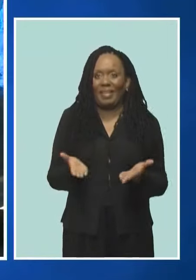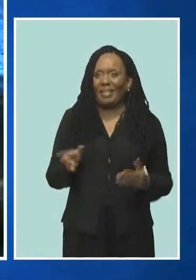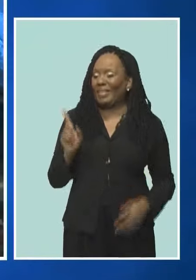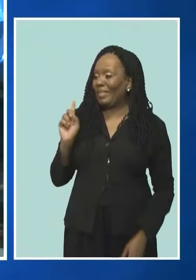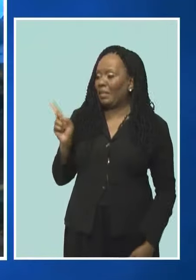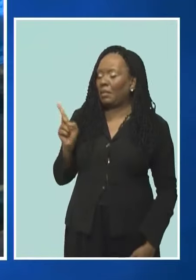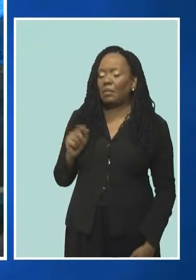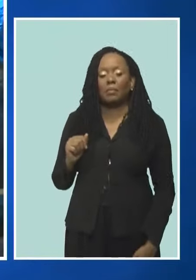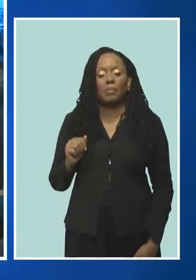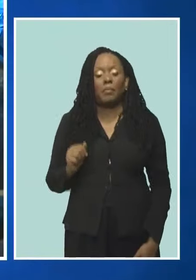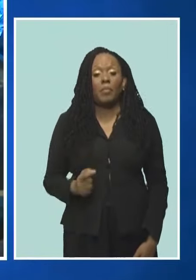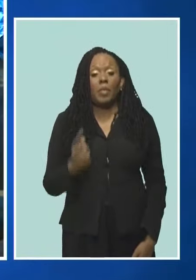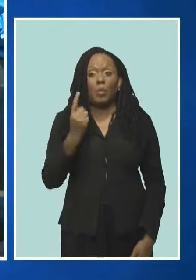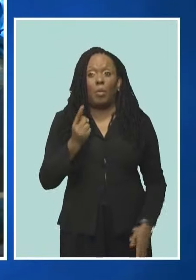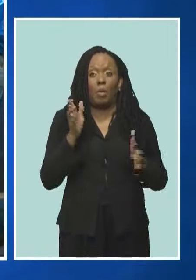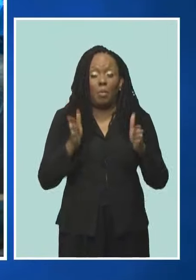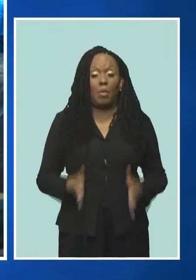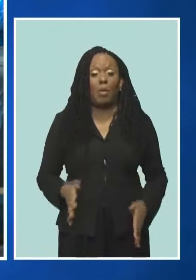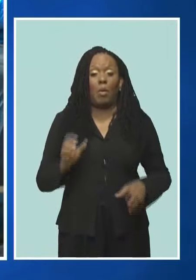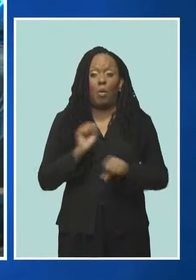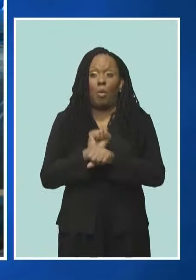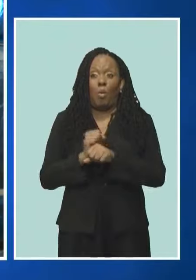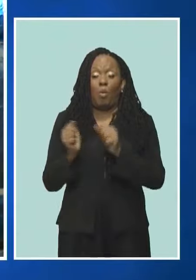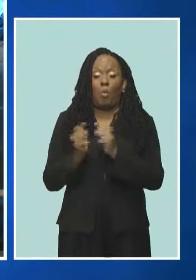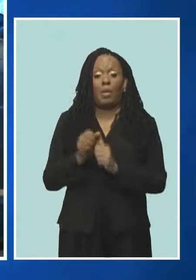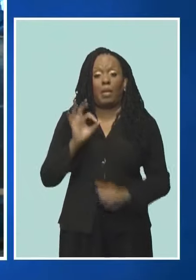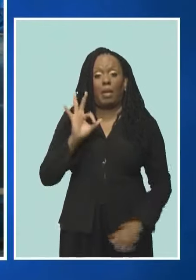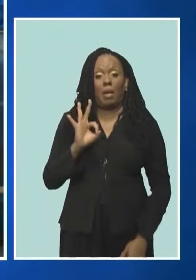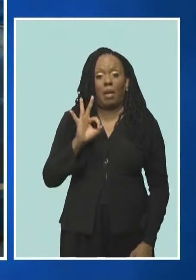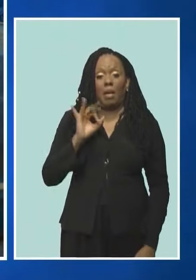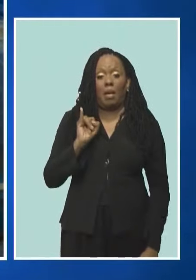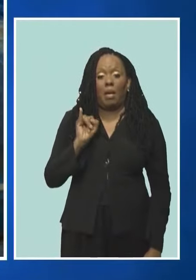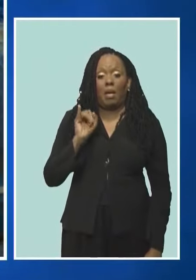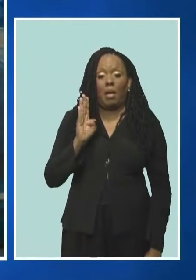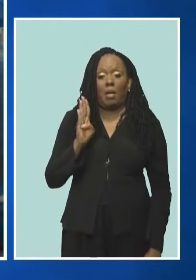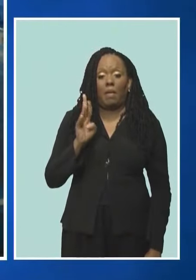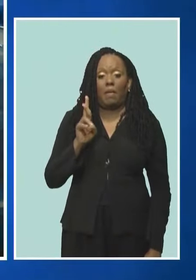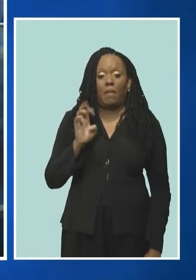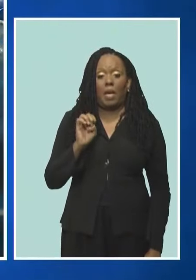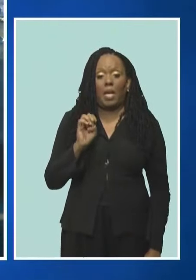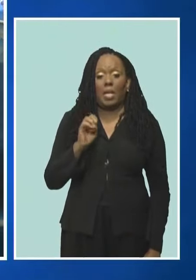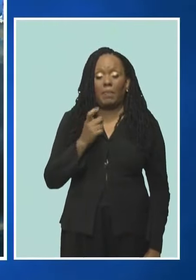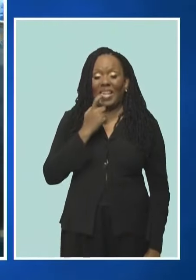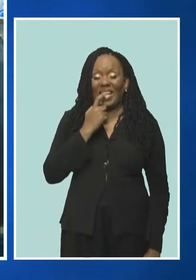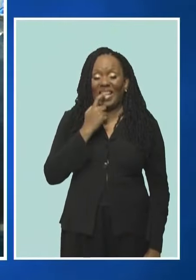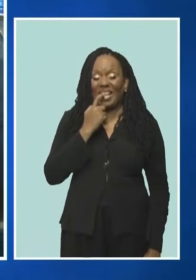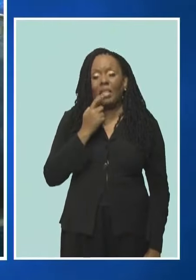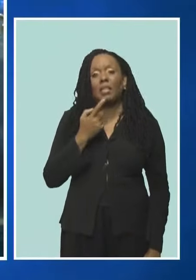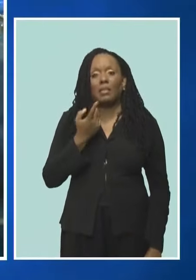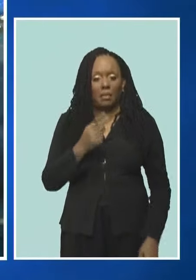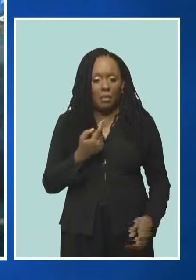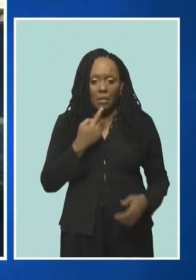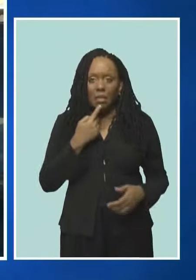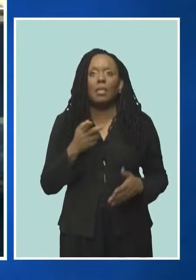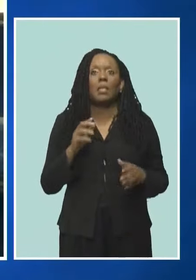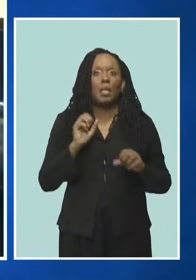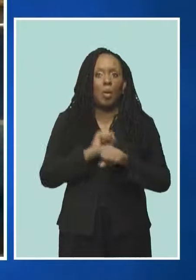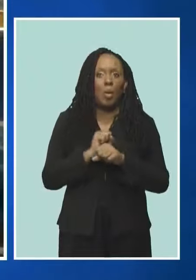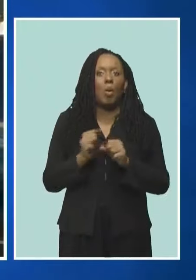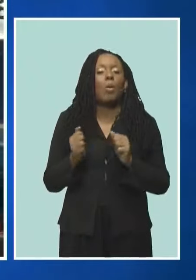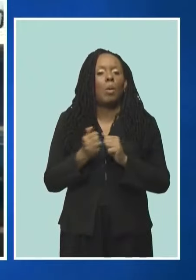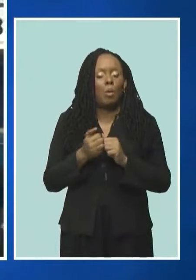expert with A&T Marine Malcolm Thompson says he has met some challenges in getting damaged boats to his boatyard. He